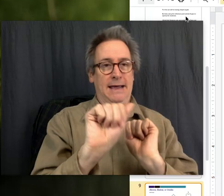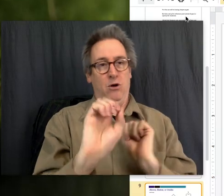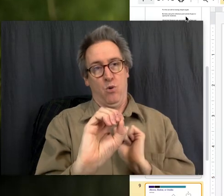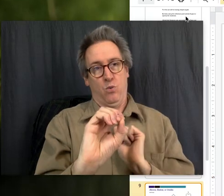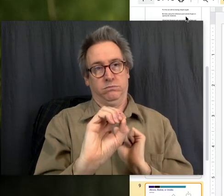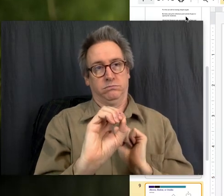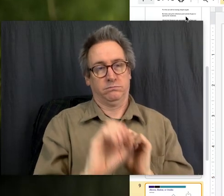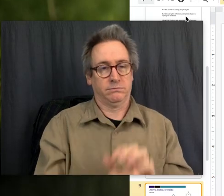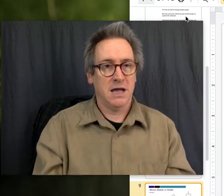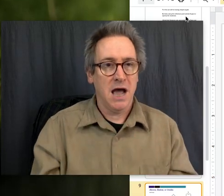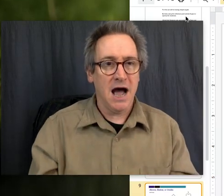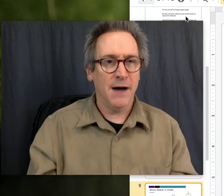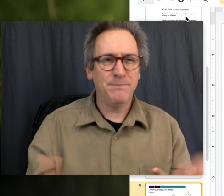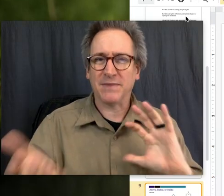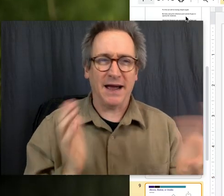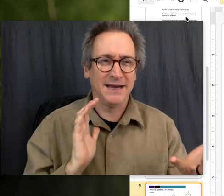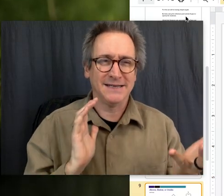A.